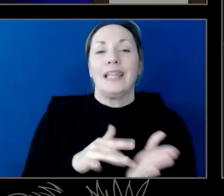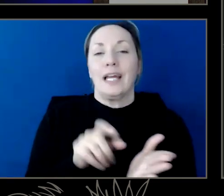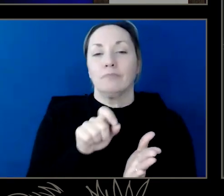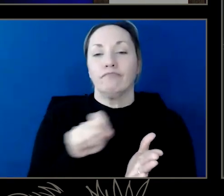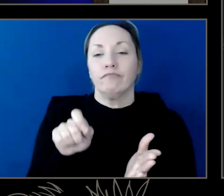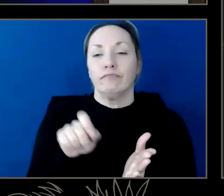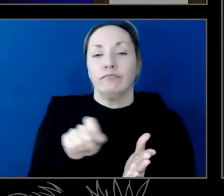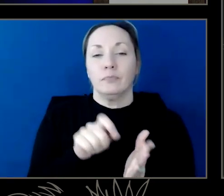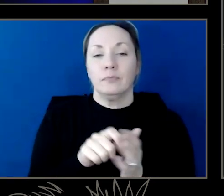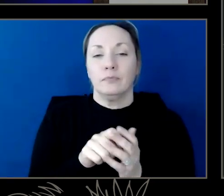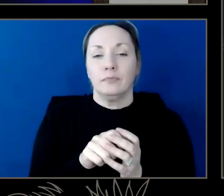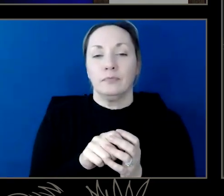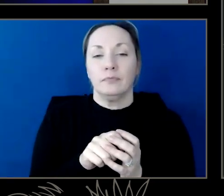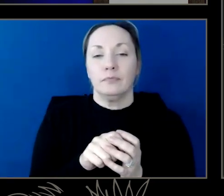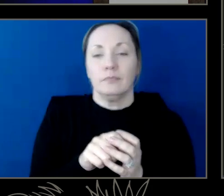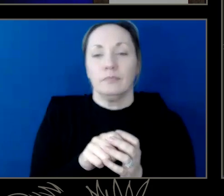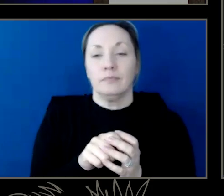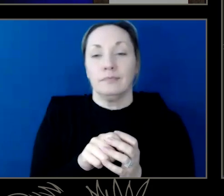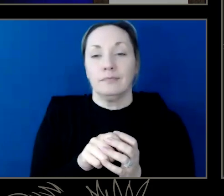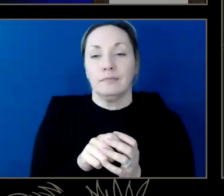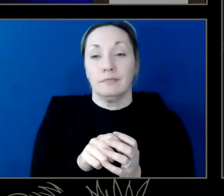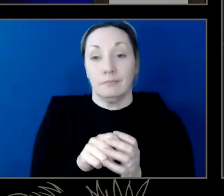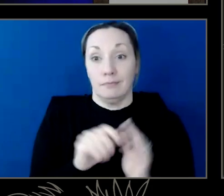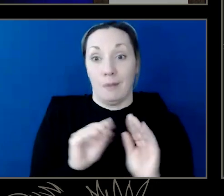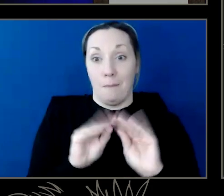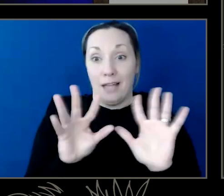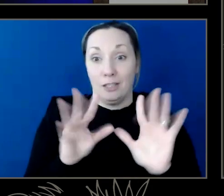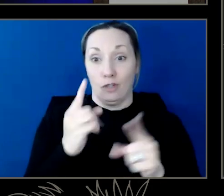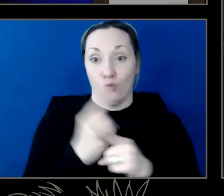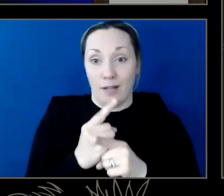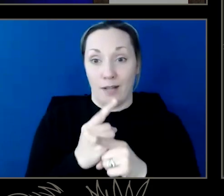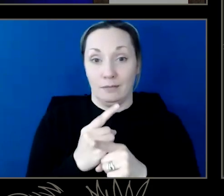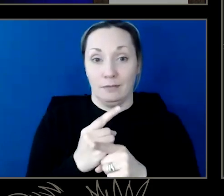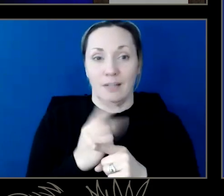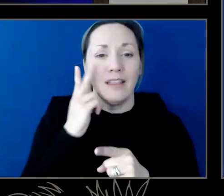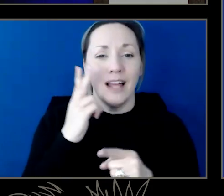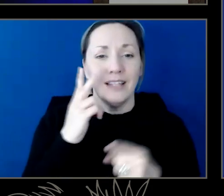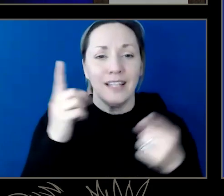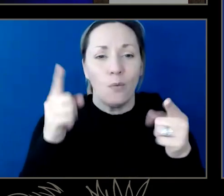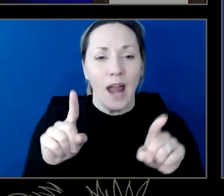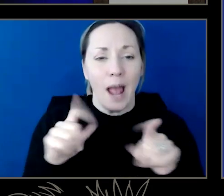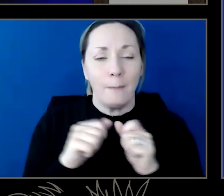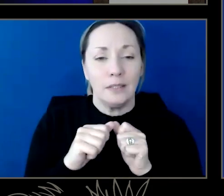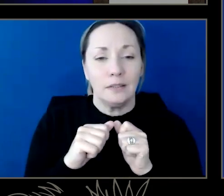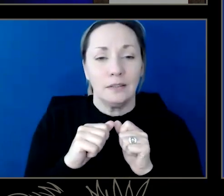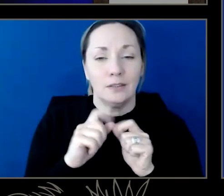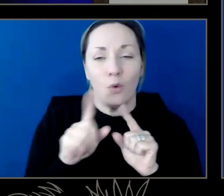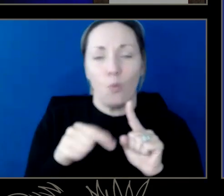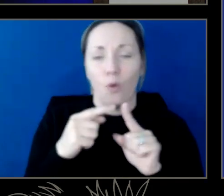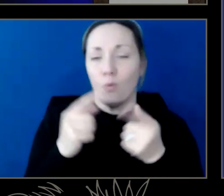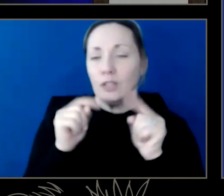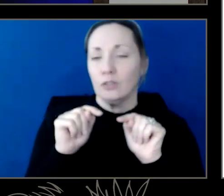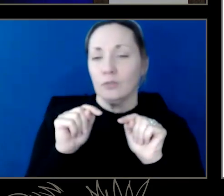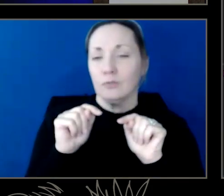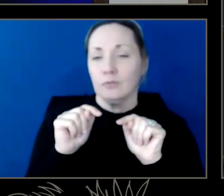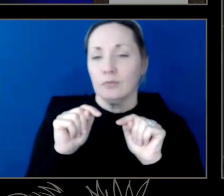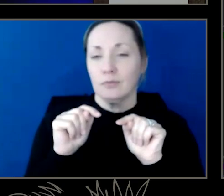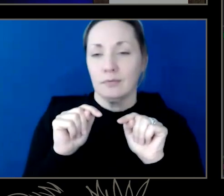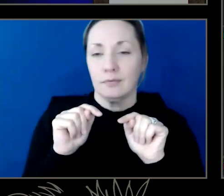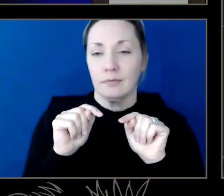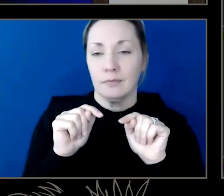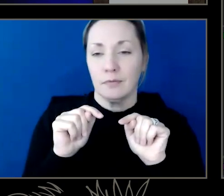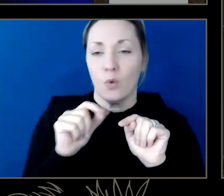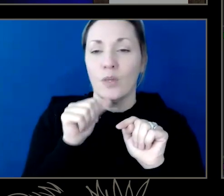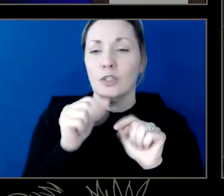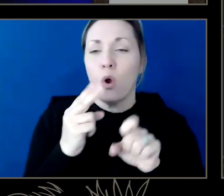here. It switches, magic, right? Love that. Now let's see what happens when we try that without using any